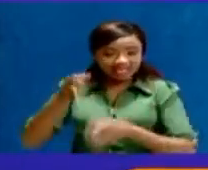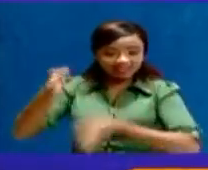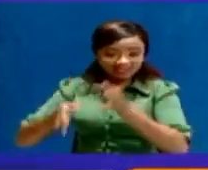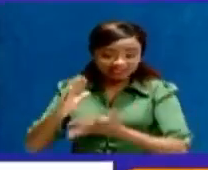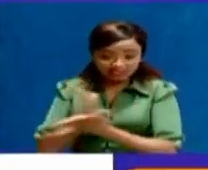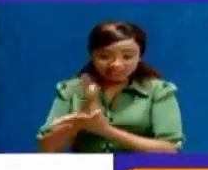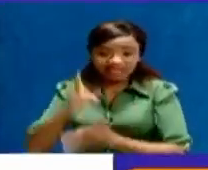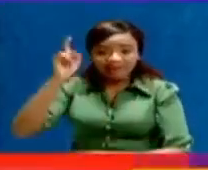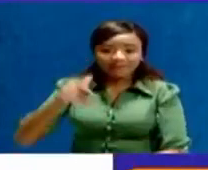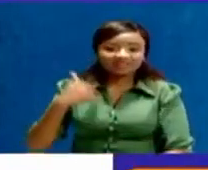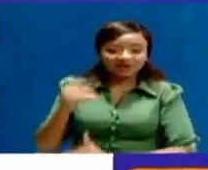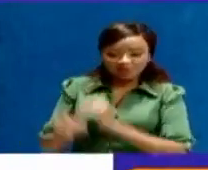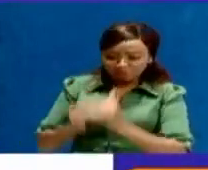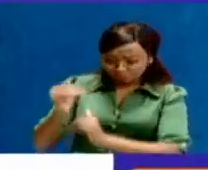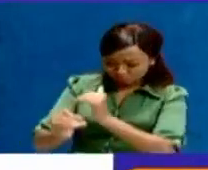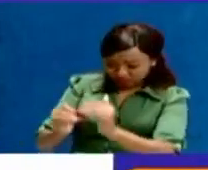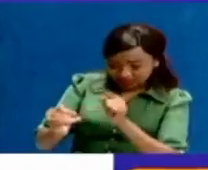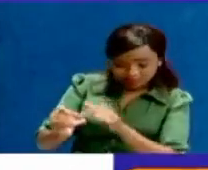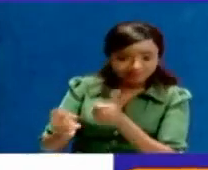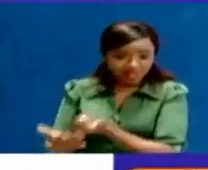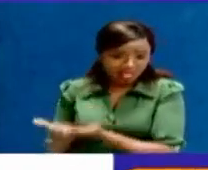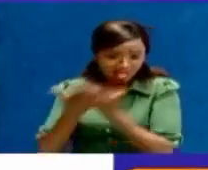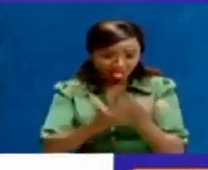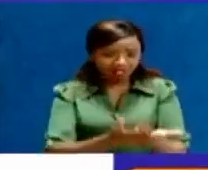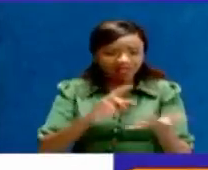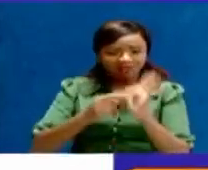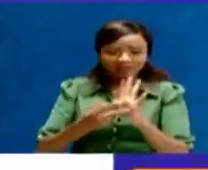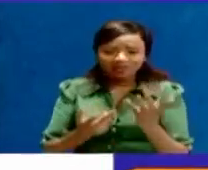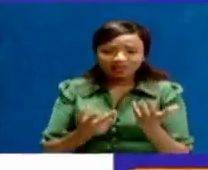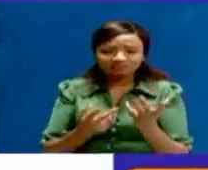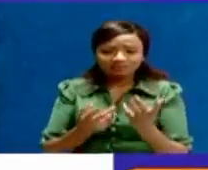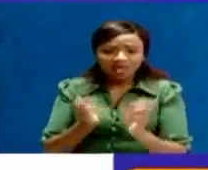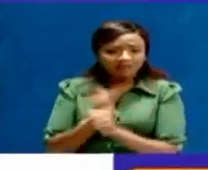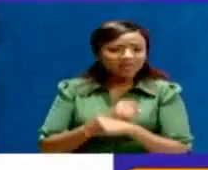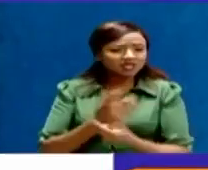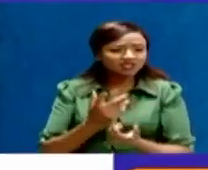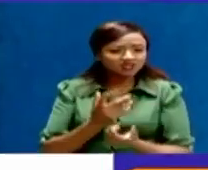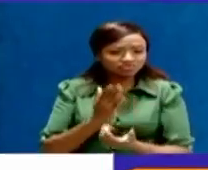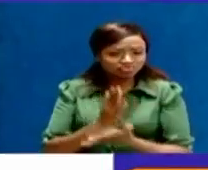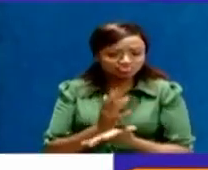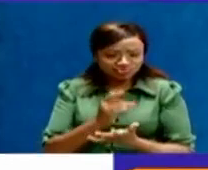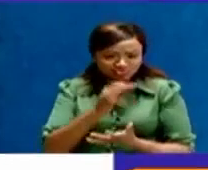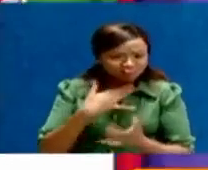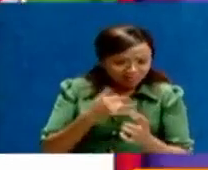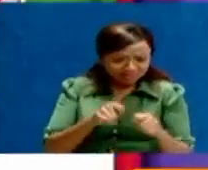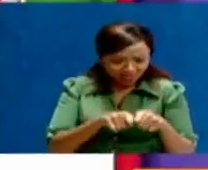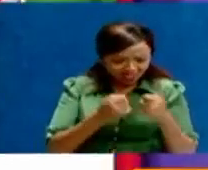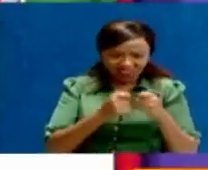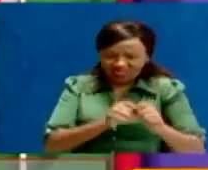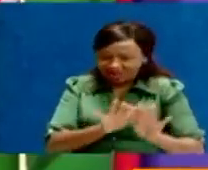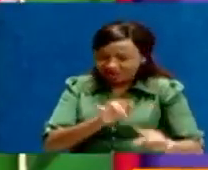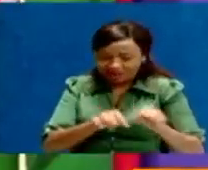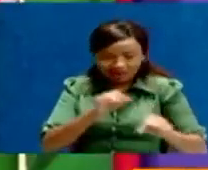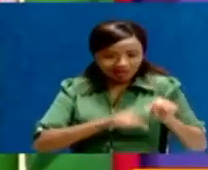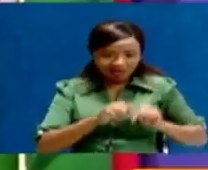have processes that make it extremely painful to commit offenses. For